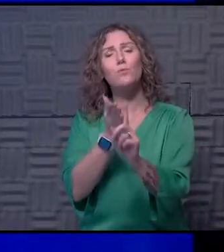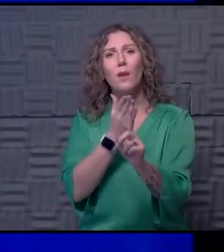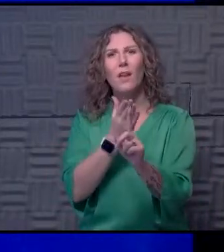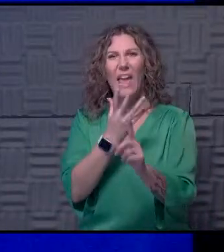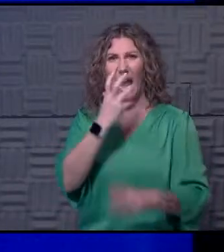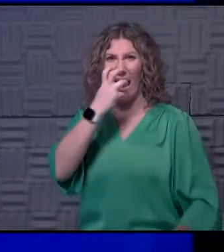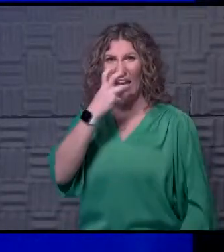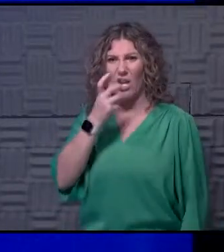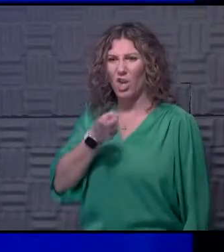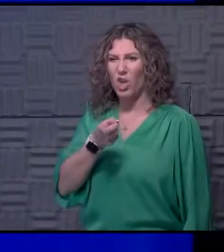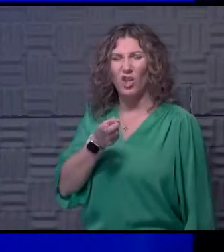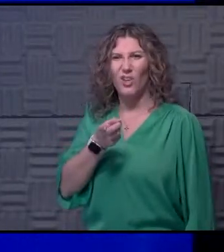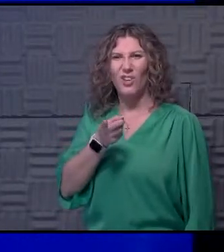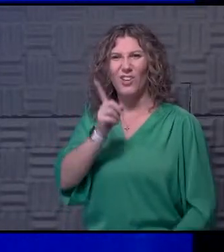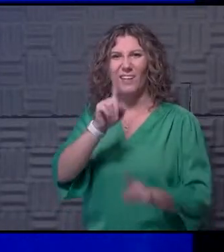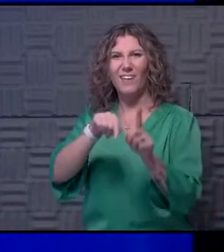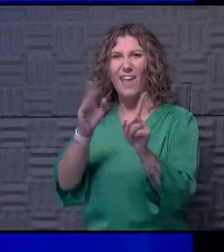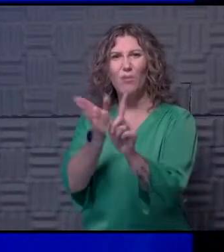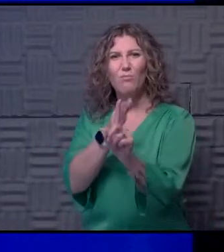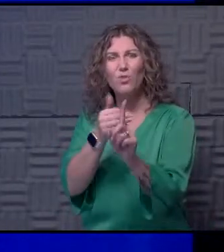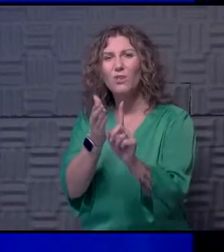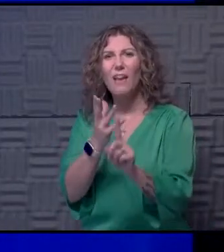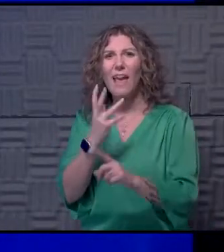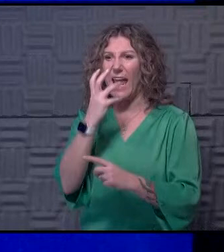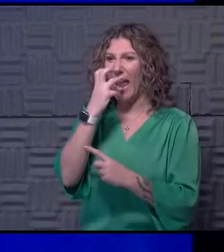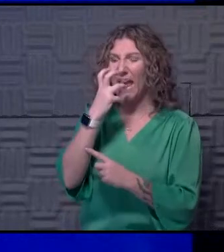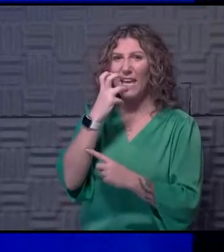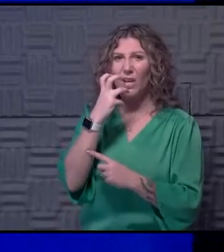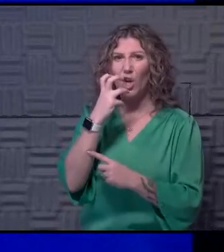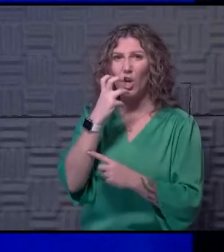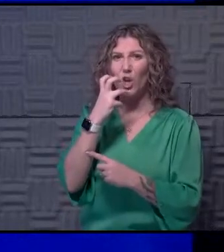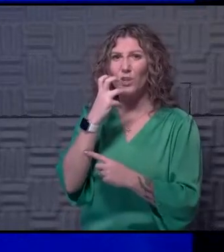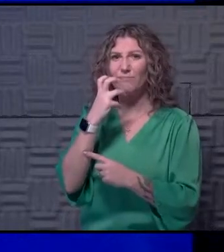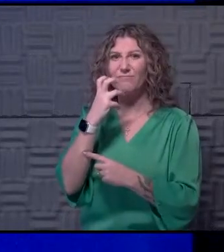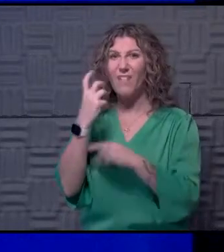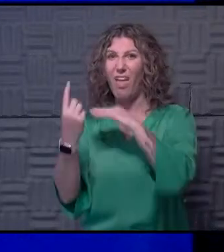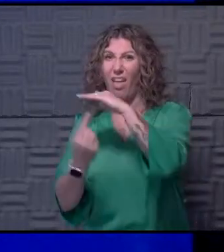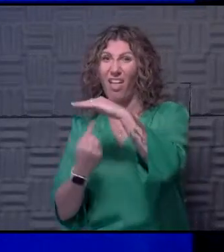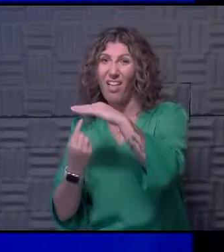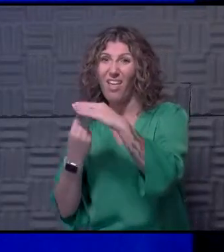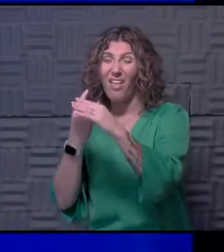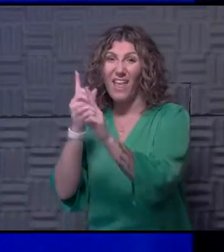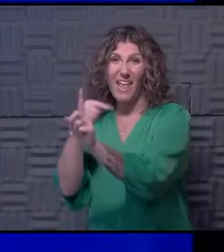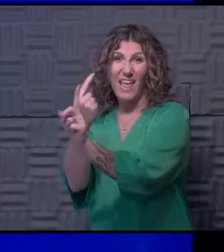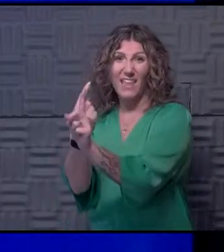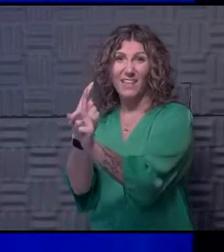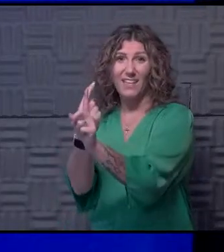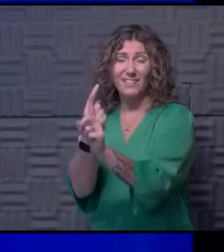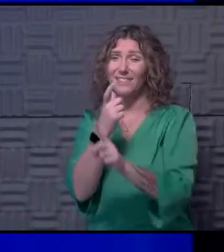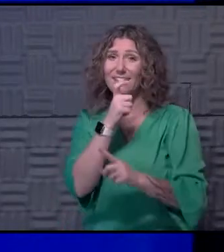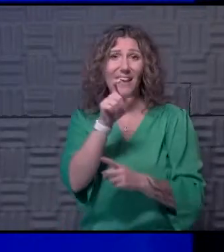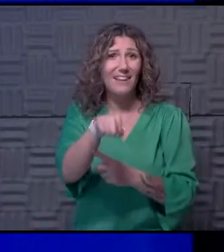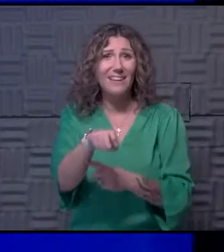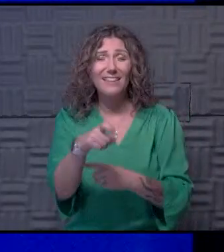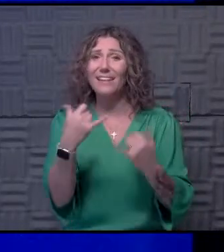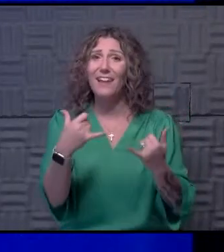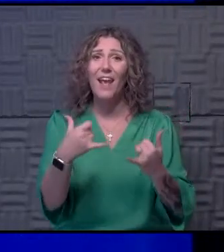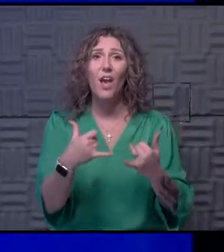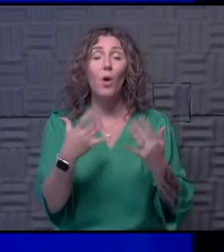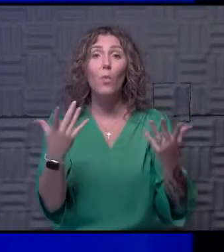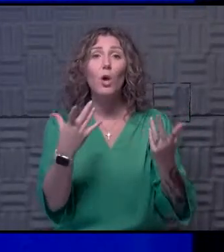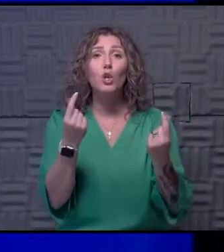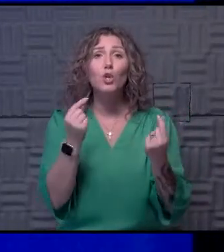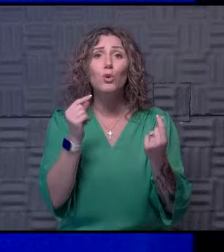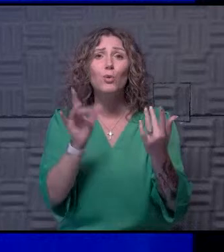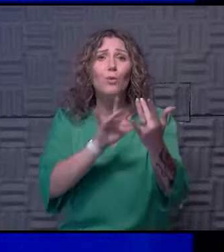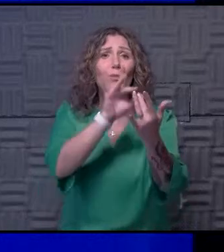anger doesn't persuade. Anger alienates. It's not what we need to do right now. What we need to do is reach